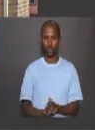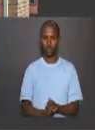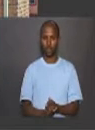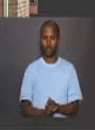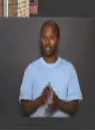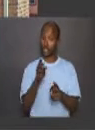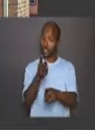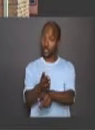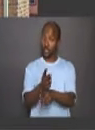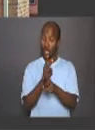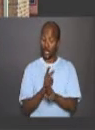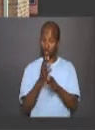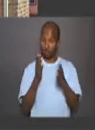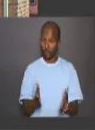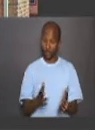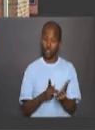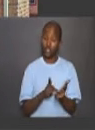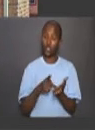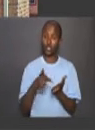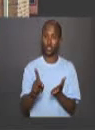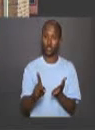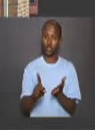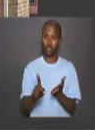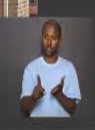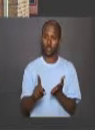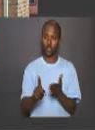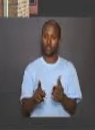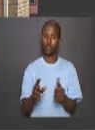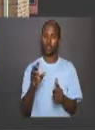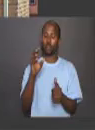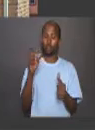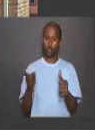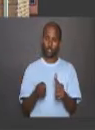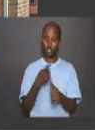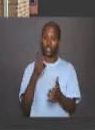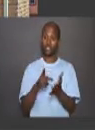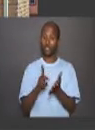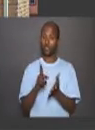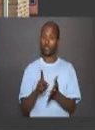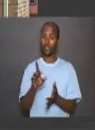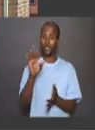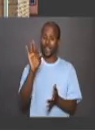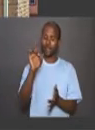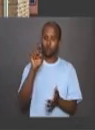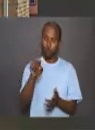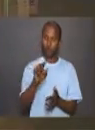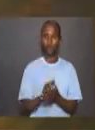The lender is charging him a loan origination fee of 8